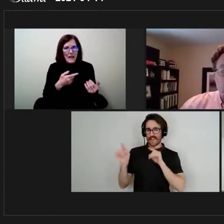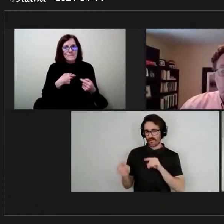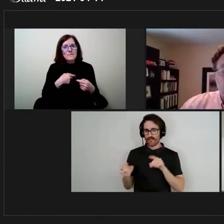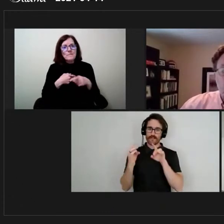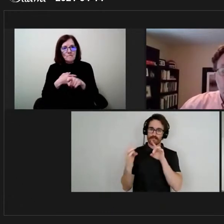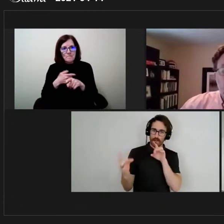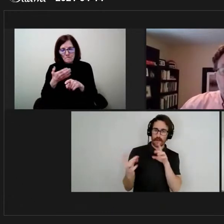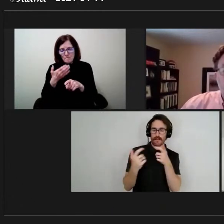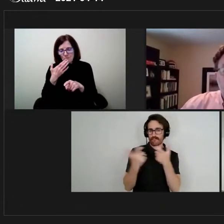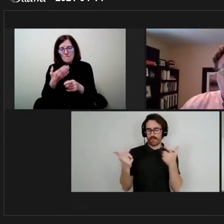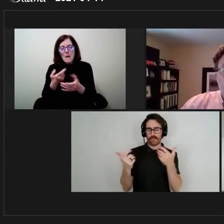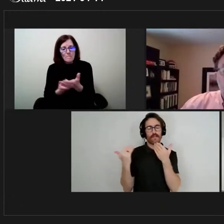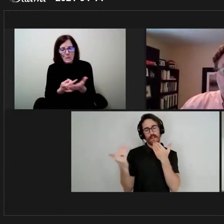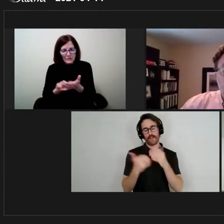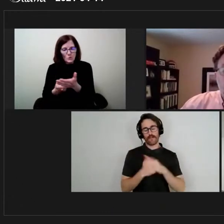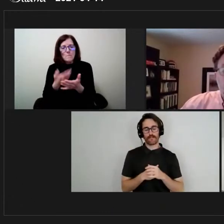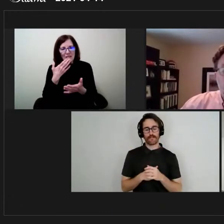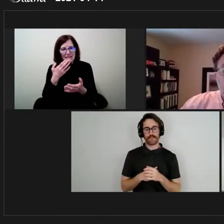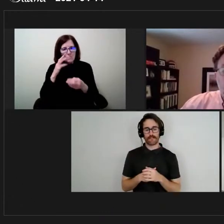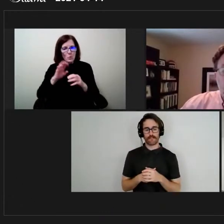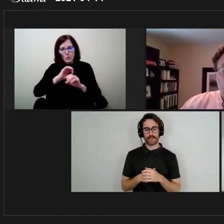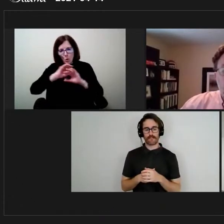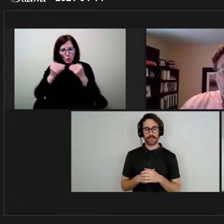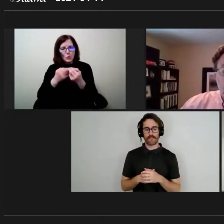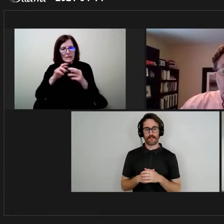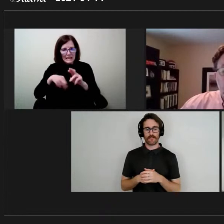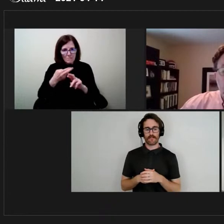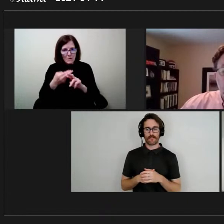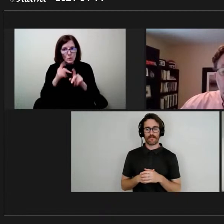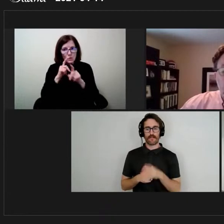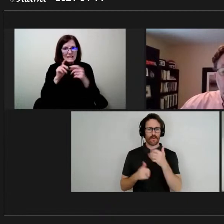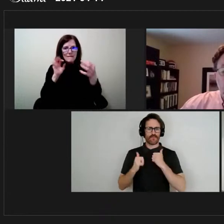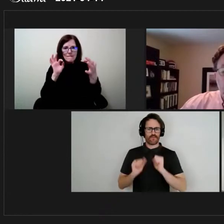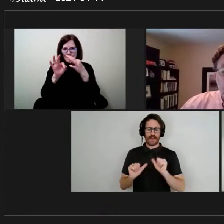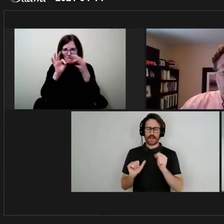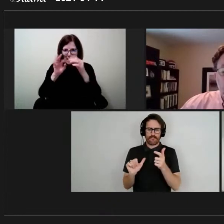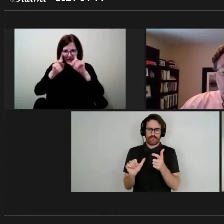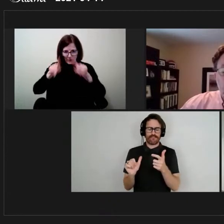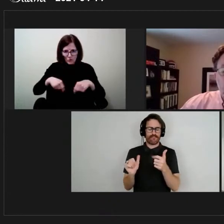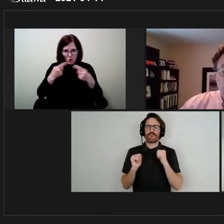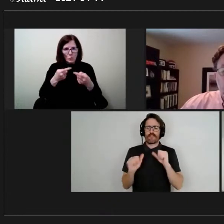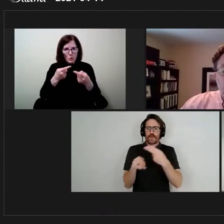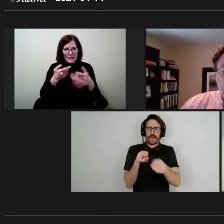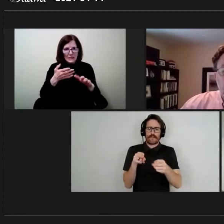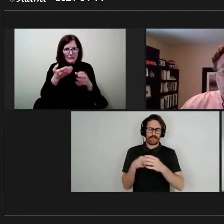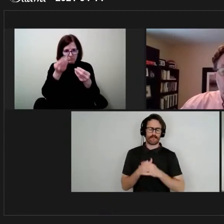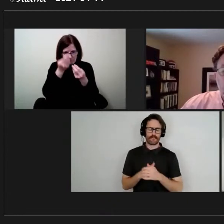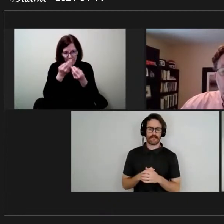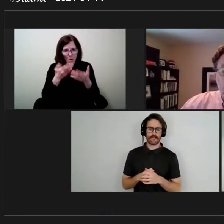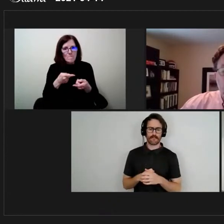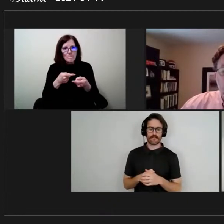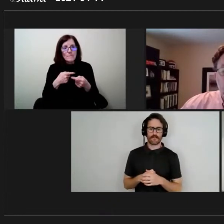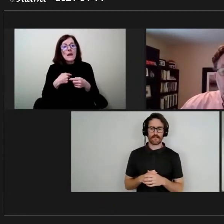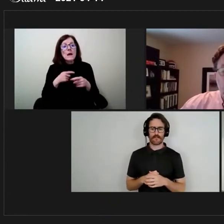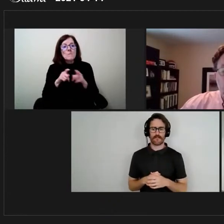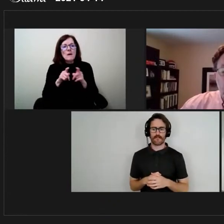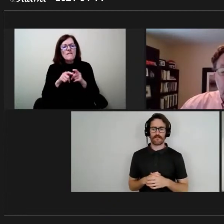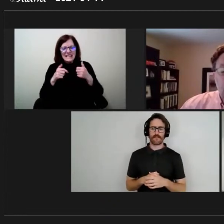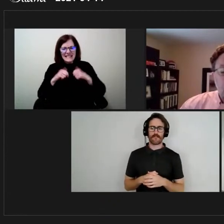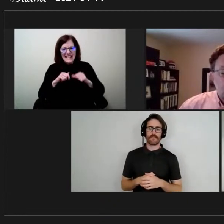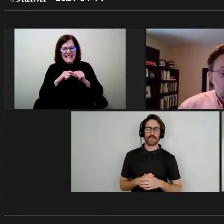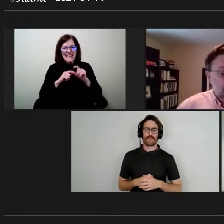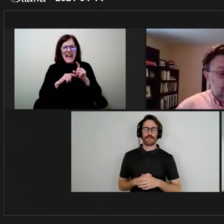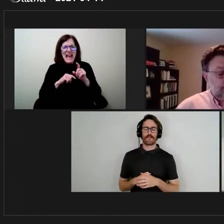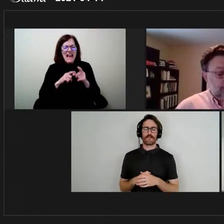feedback that have been received. I'll try to keep it relatively quick. I guess my